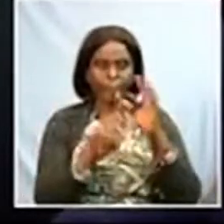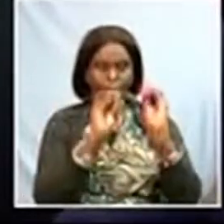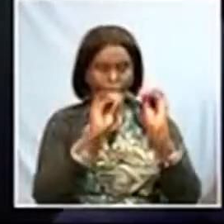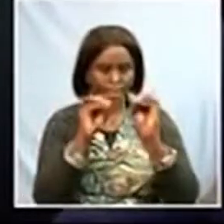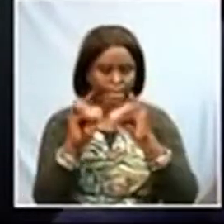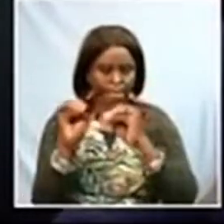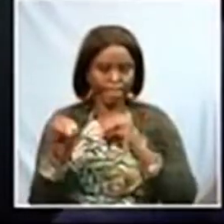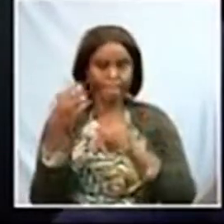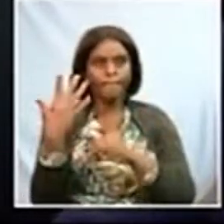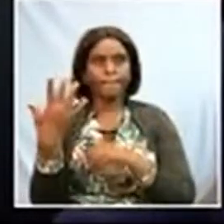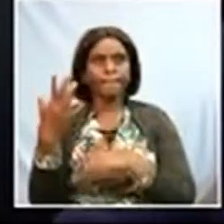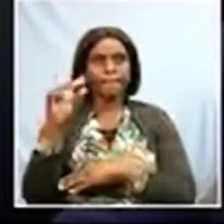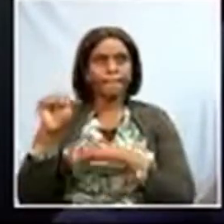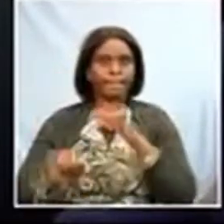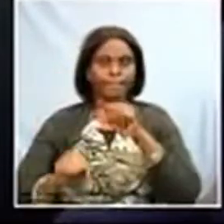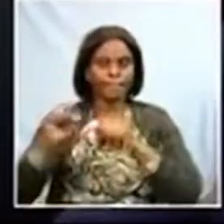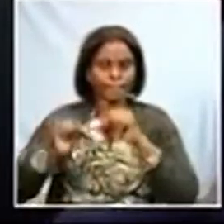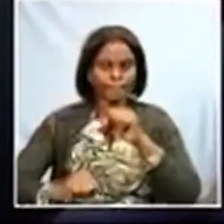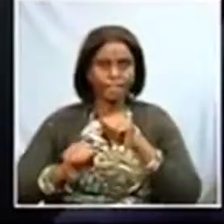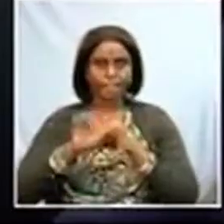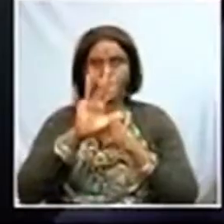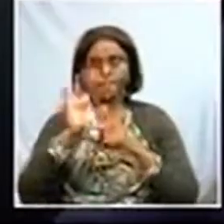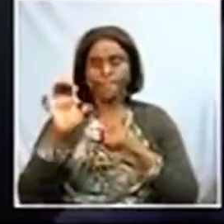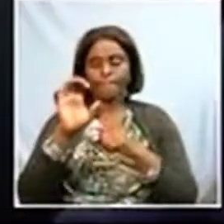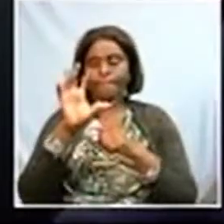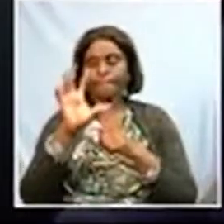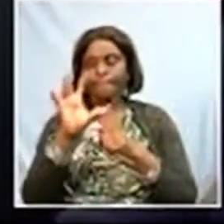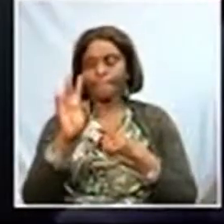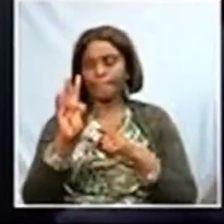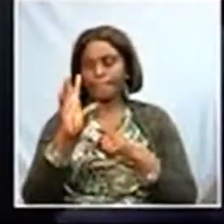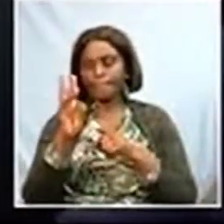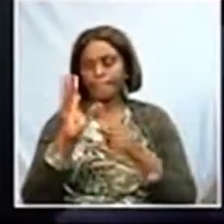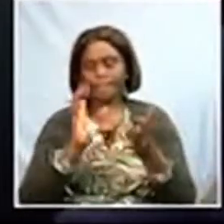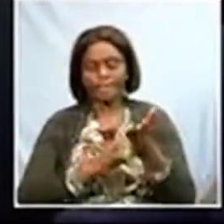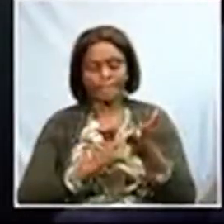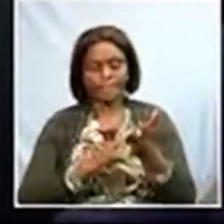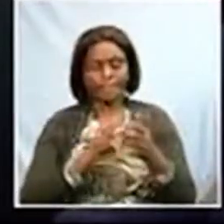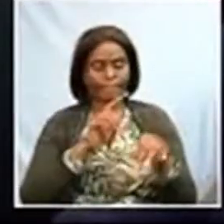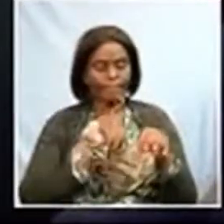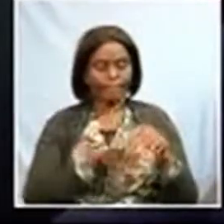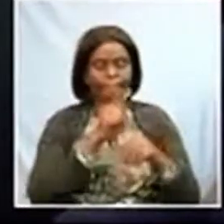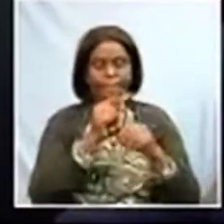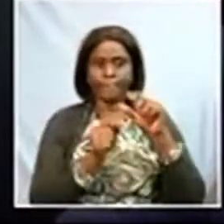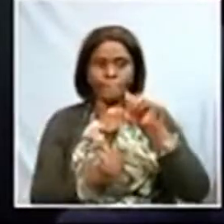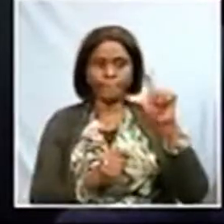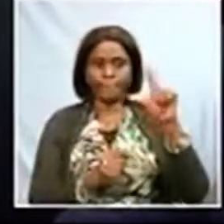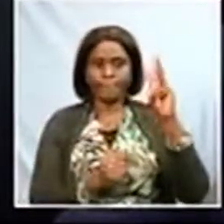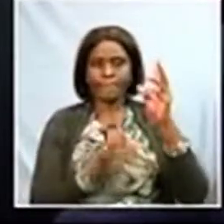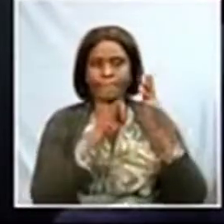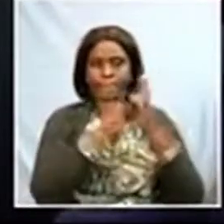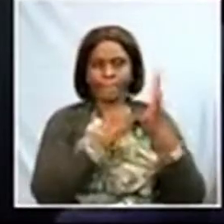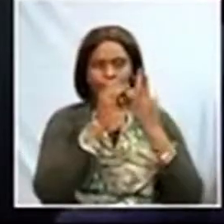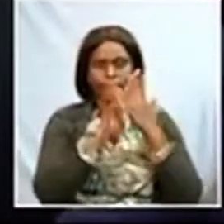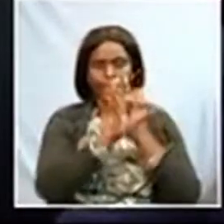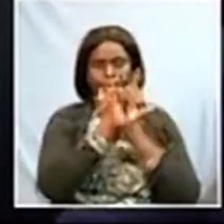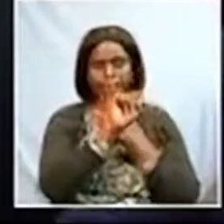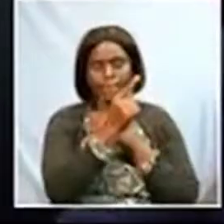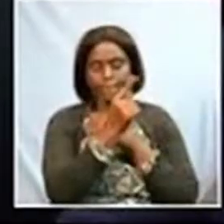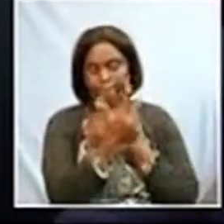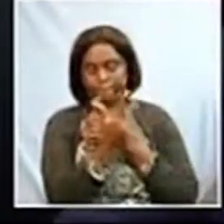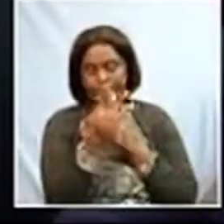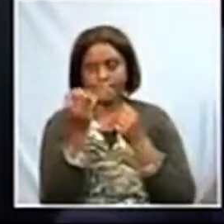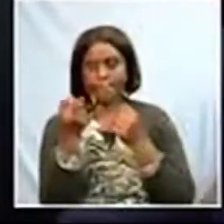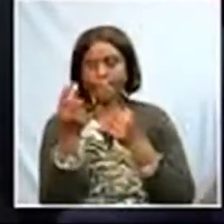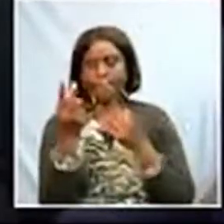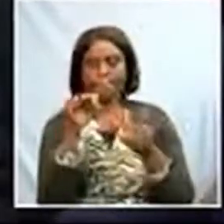install hand pumps at a contract sum of 576,000 between the period of 26 June 2023 to 12 September,